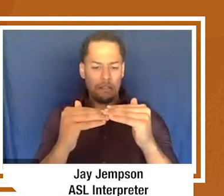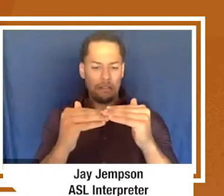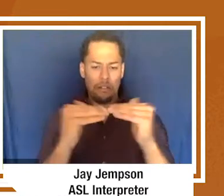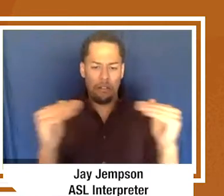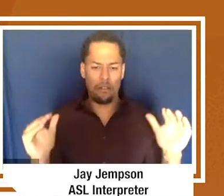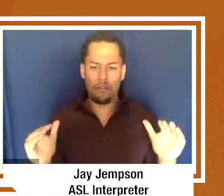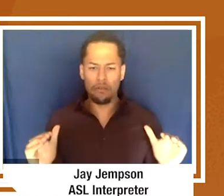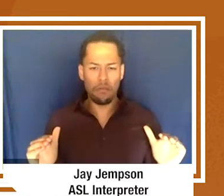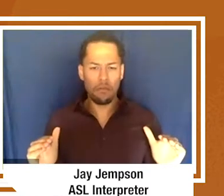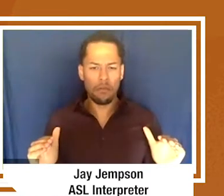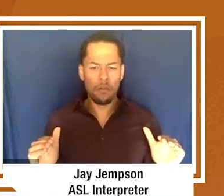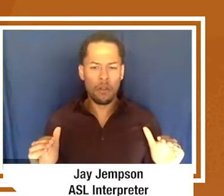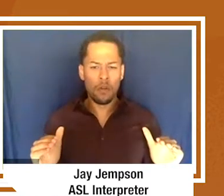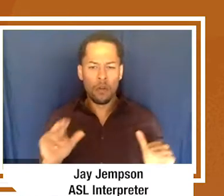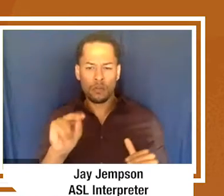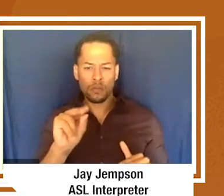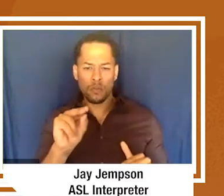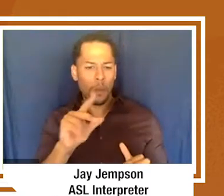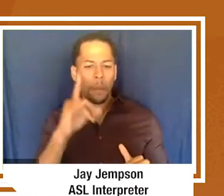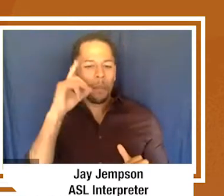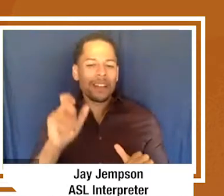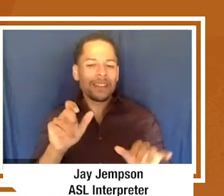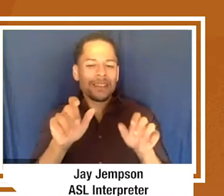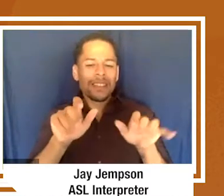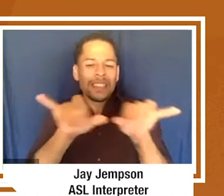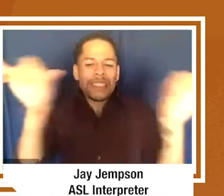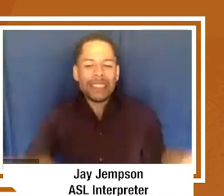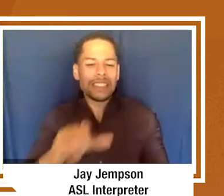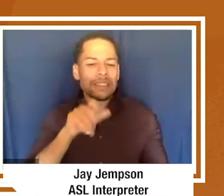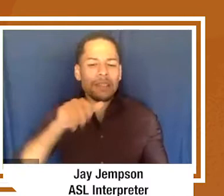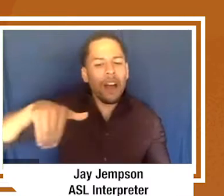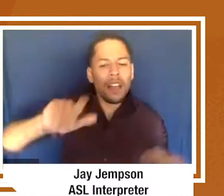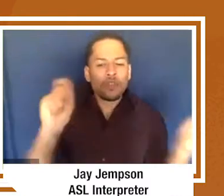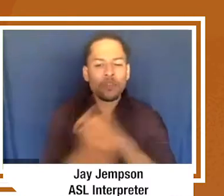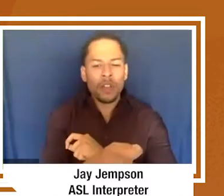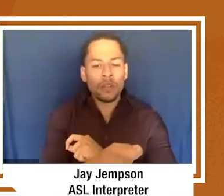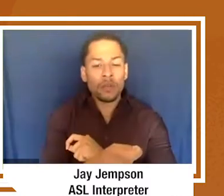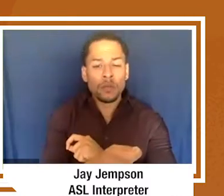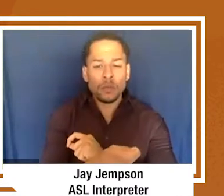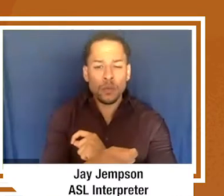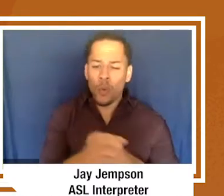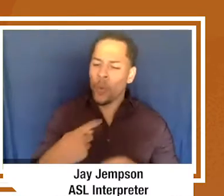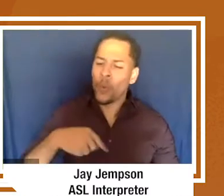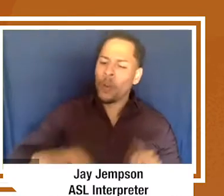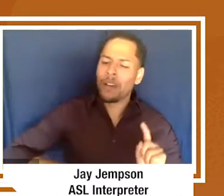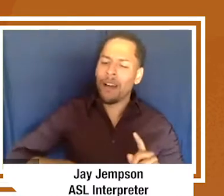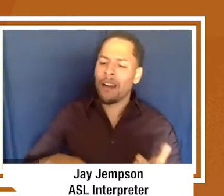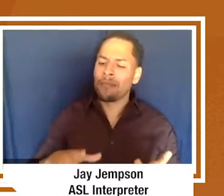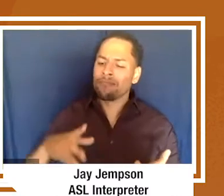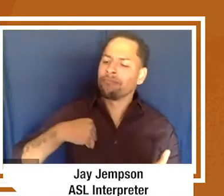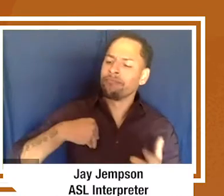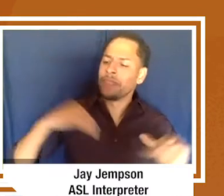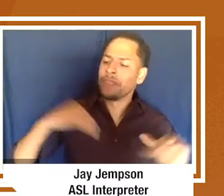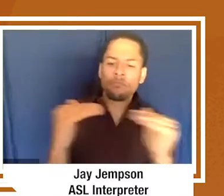the system change, then we can talk about the playing field actually being even or accessible in ways that we